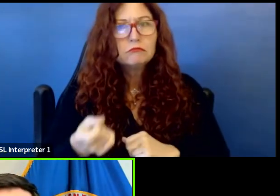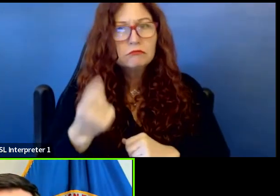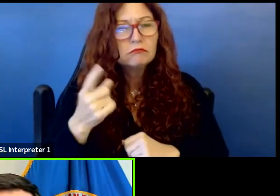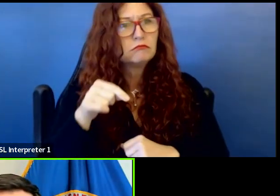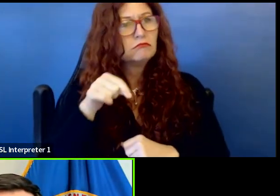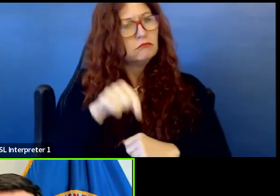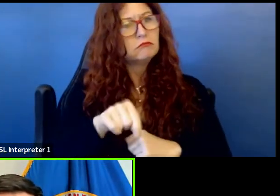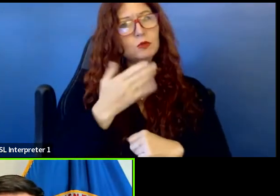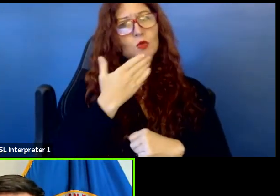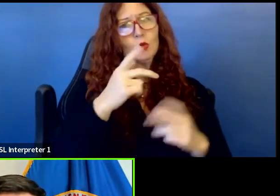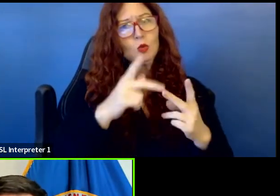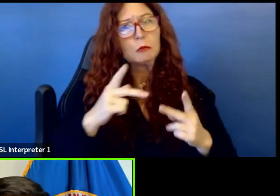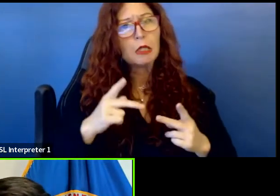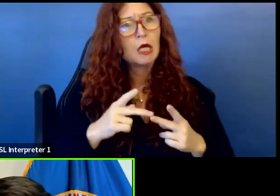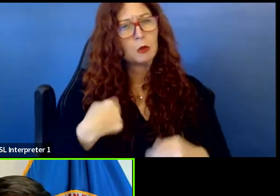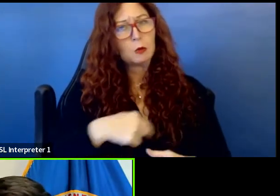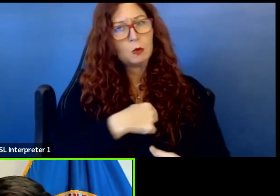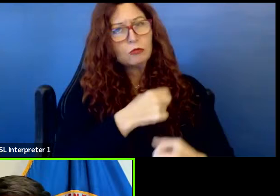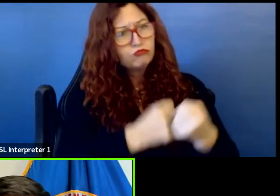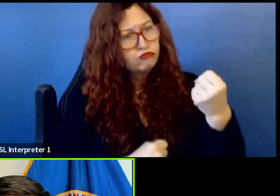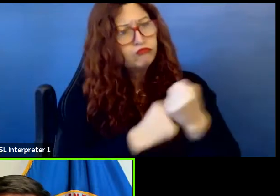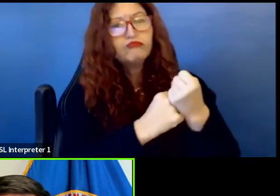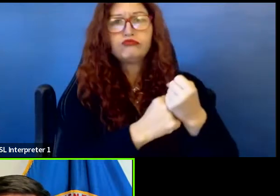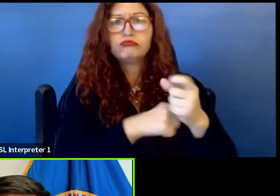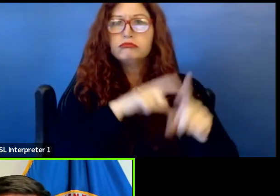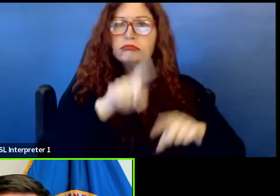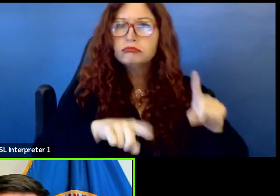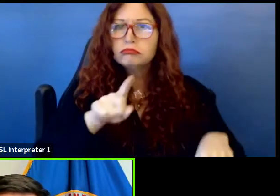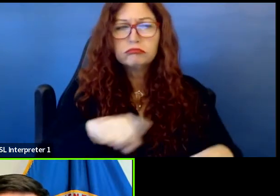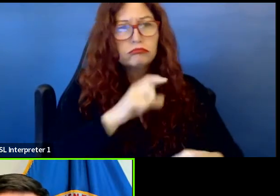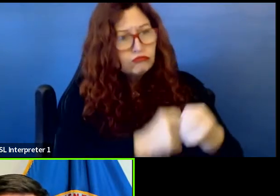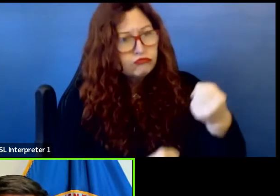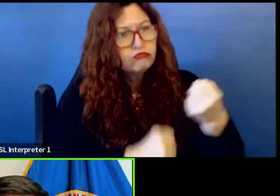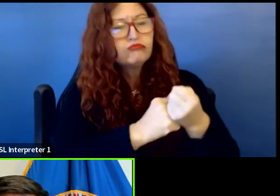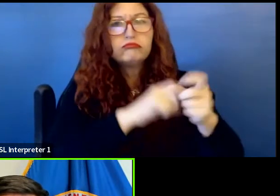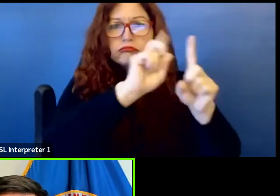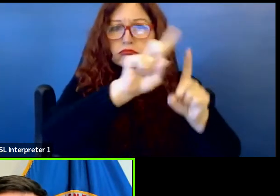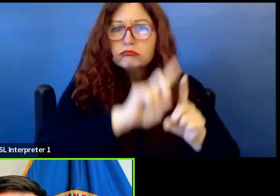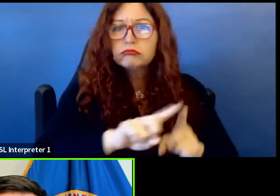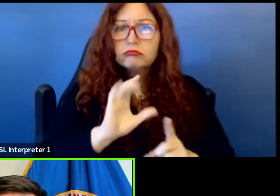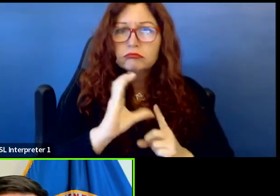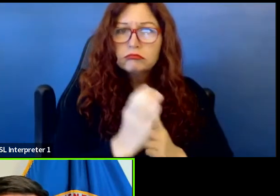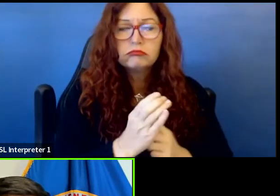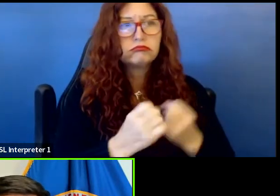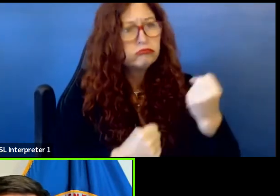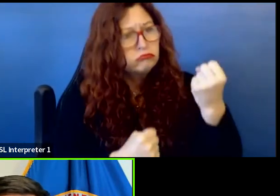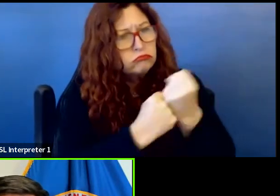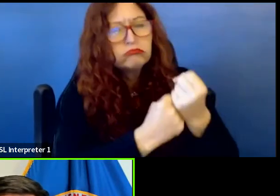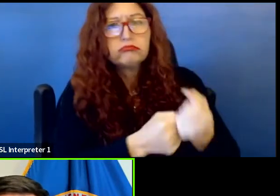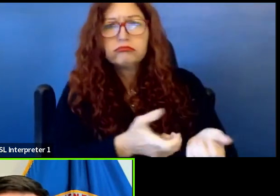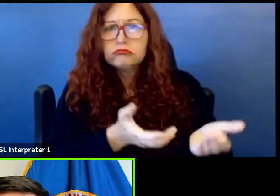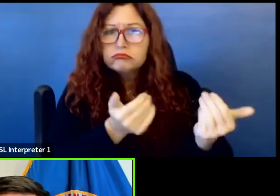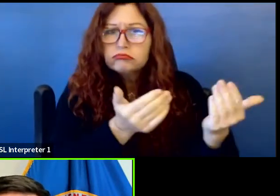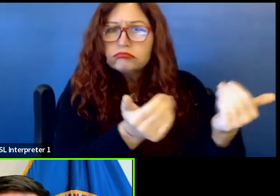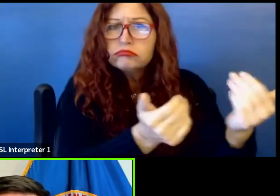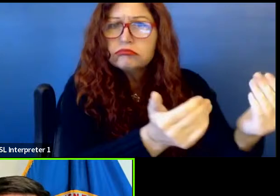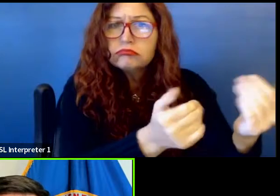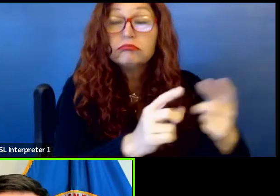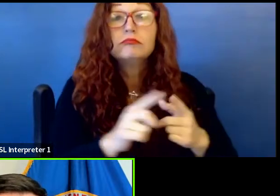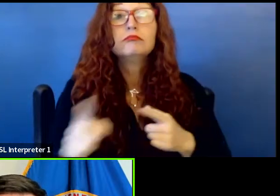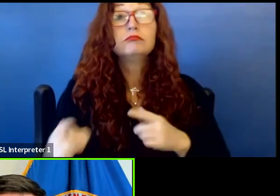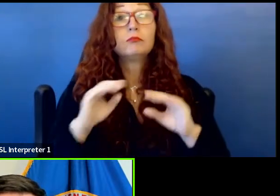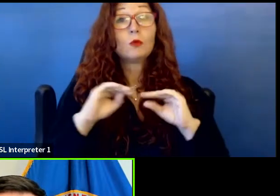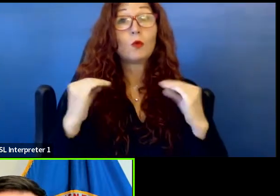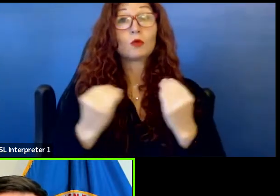talented workers by building inclusive work environments in construction firms nationwide cmaa created the culture of